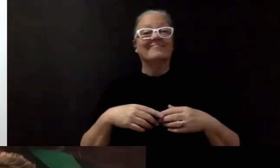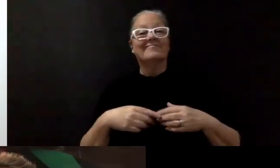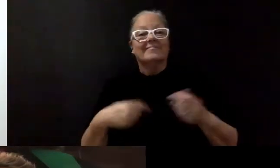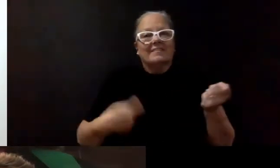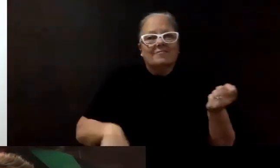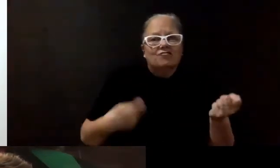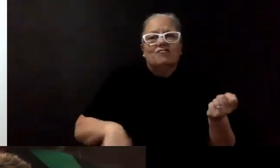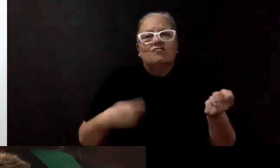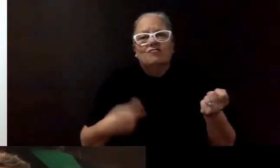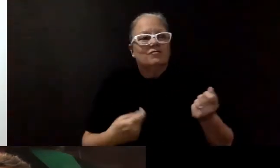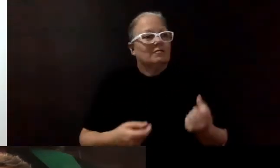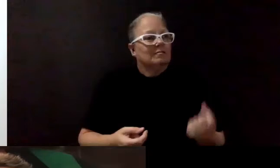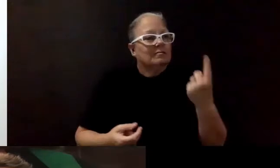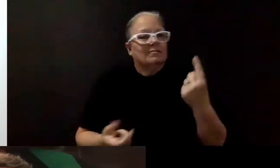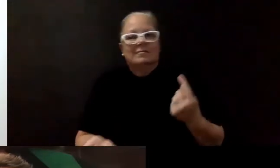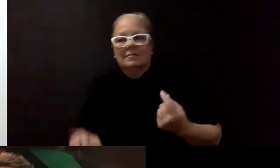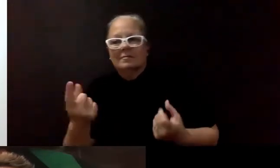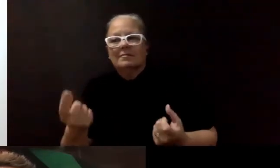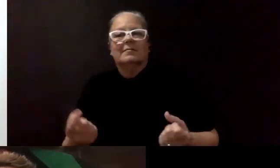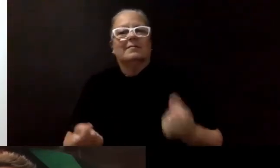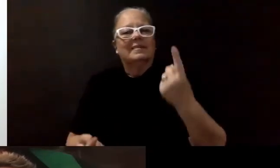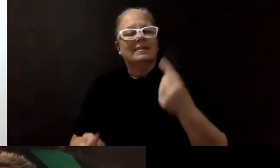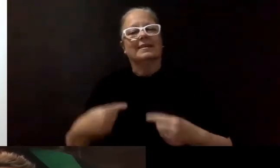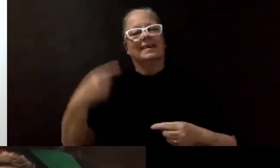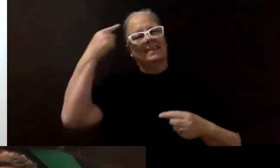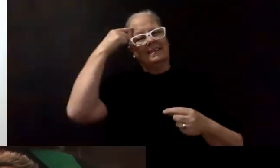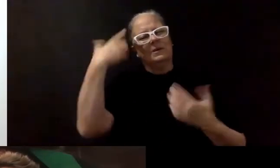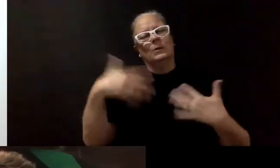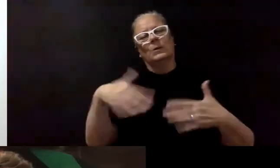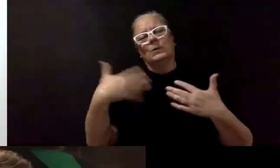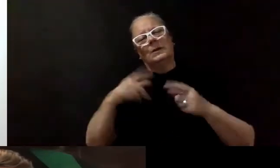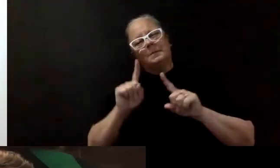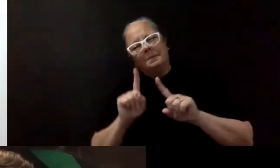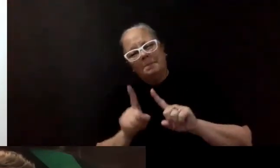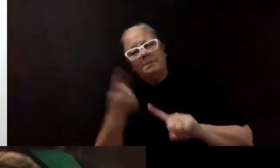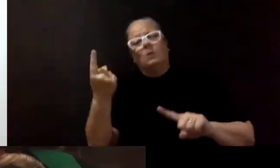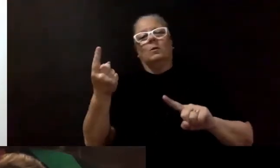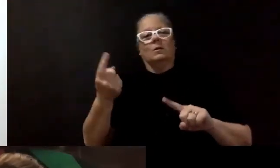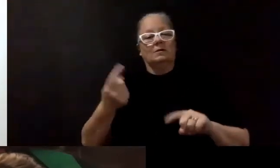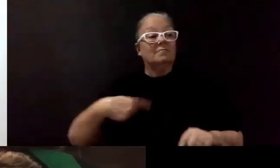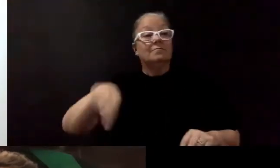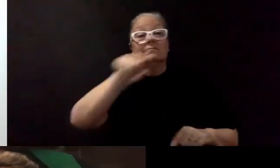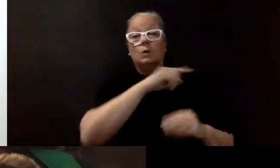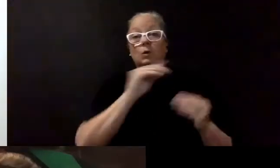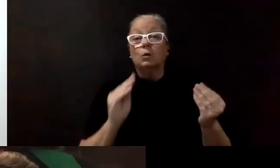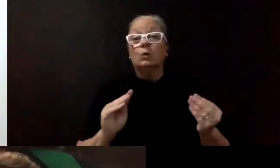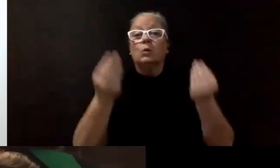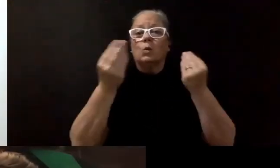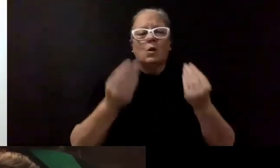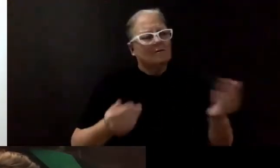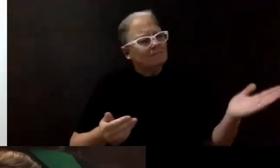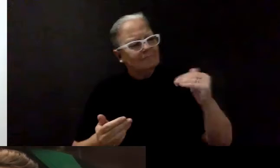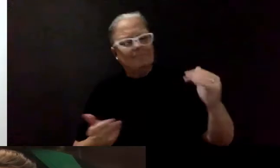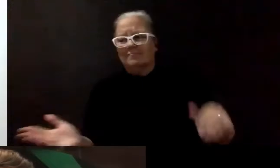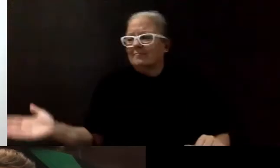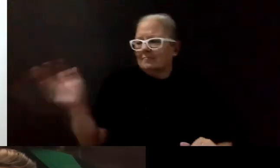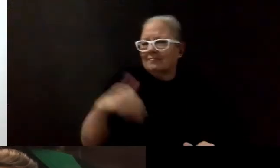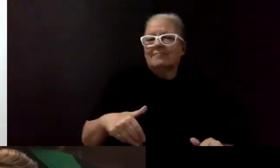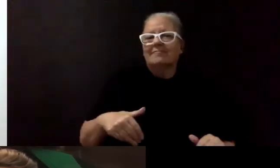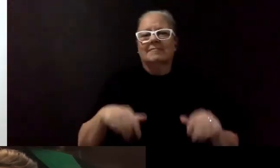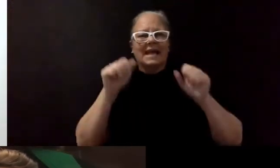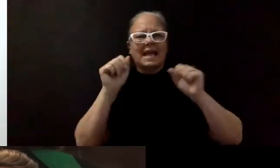important it is to allow young people the opportunity to express themselves through music, through creative